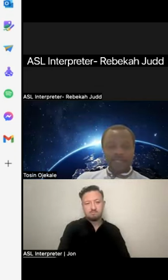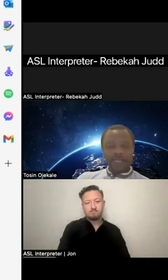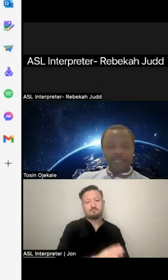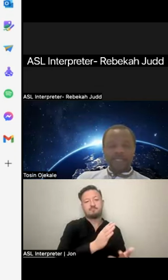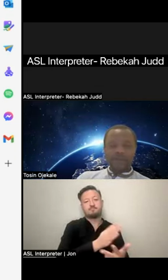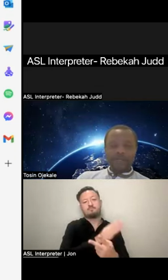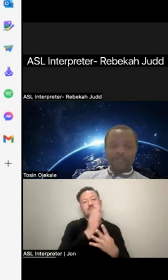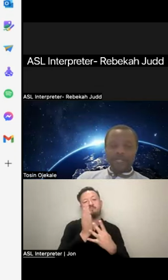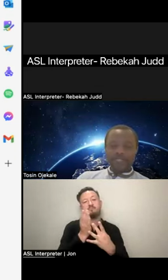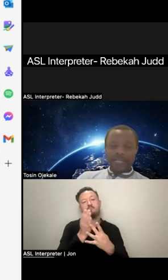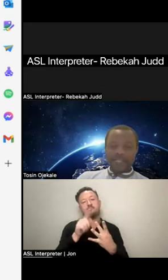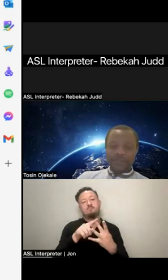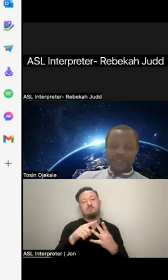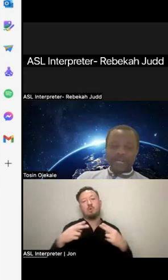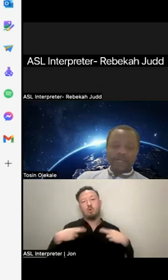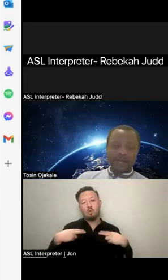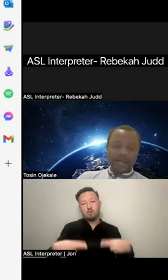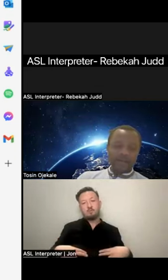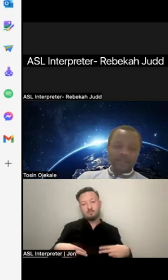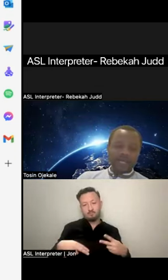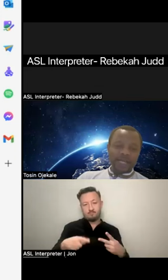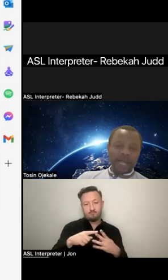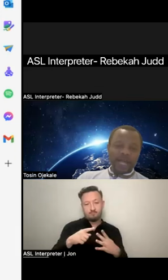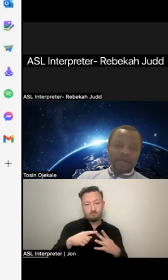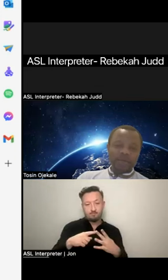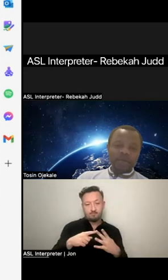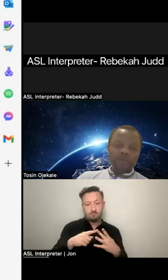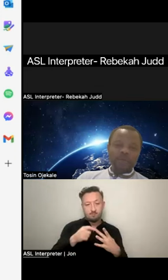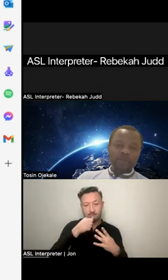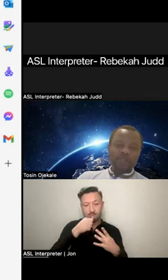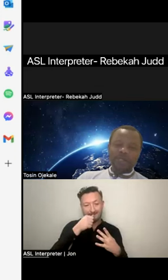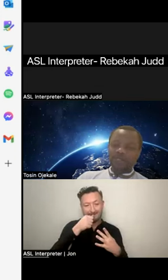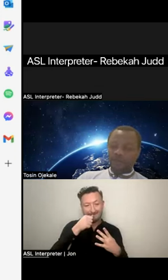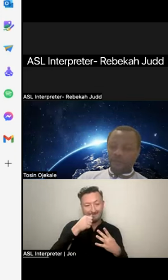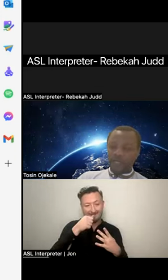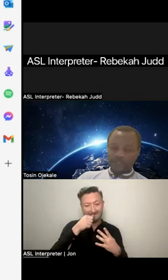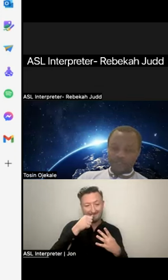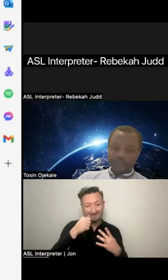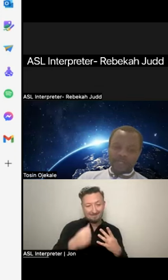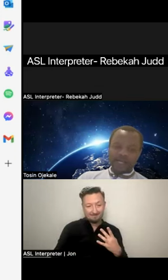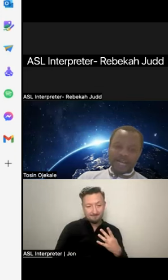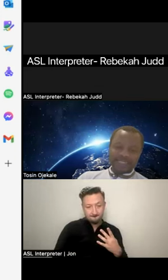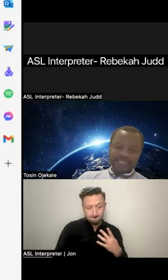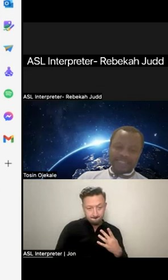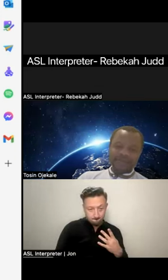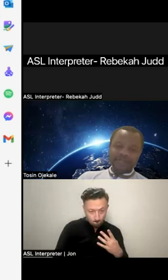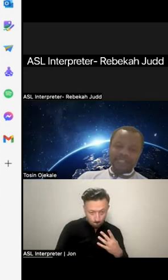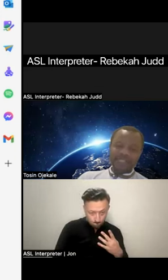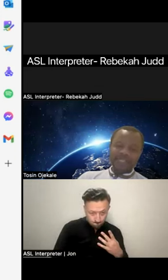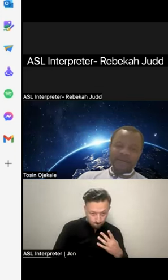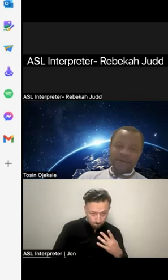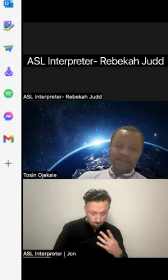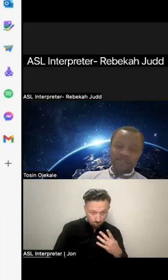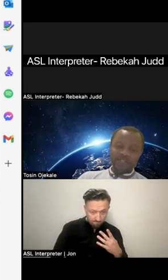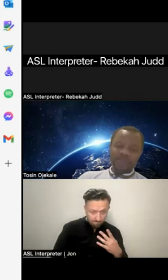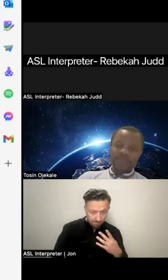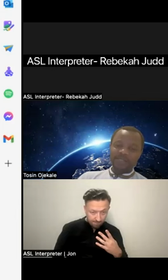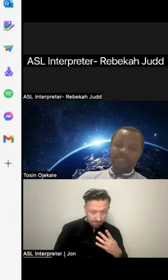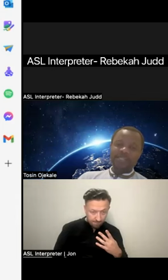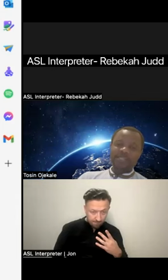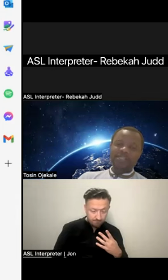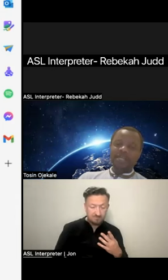humans. Suppression agents such as halon could cause suffocation as it decreases the